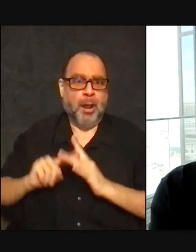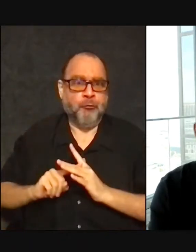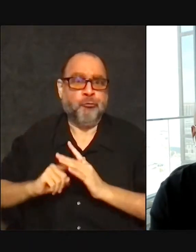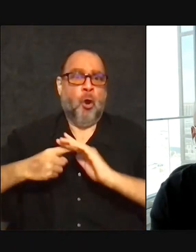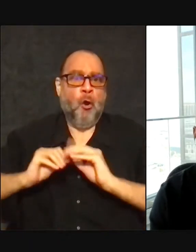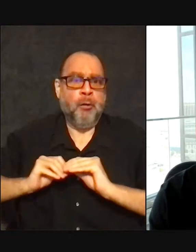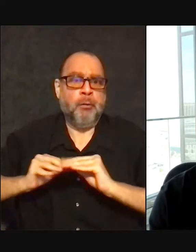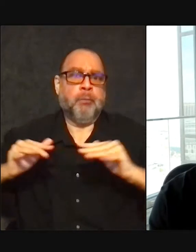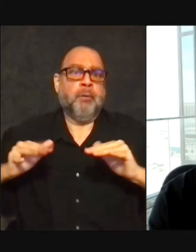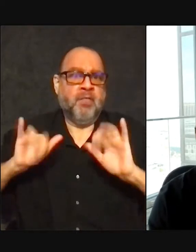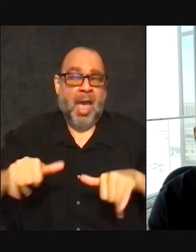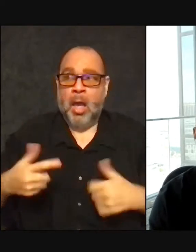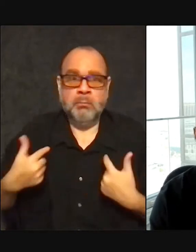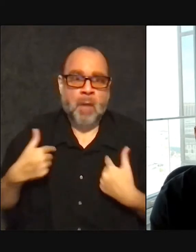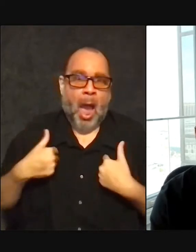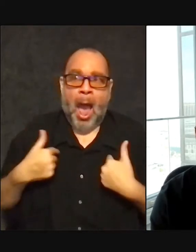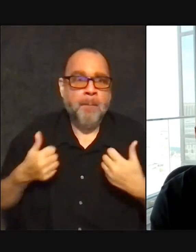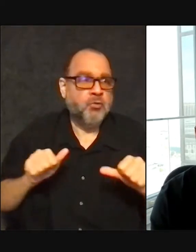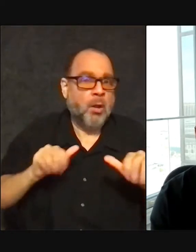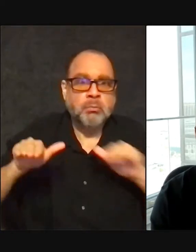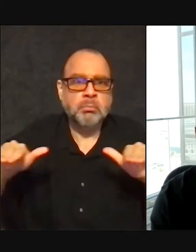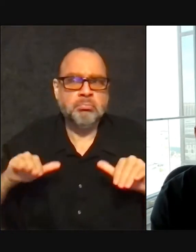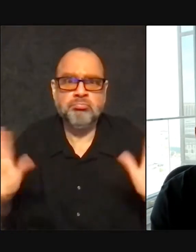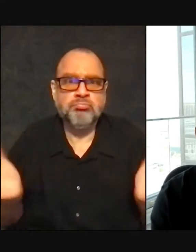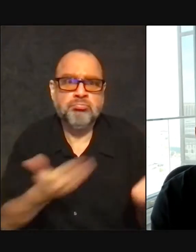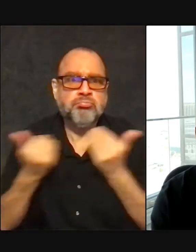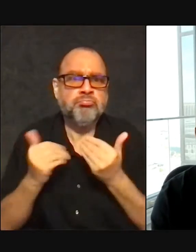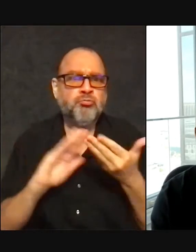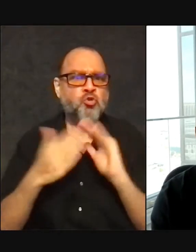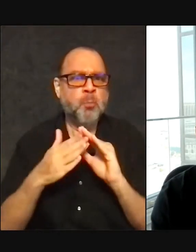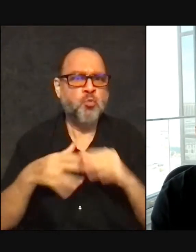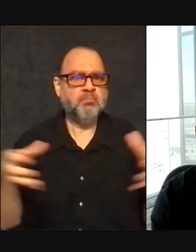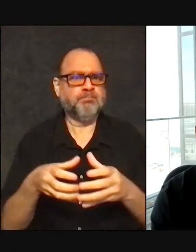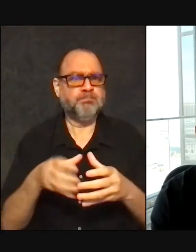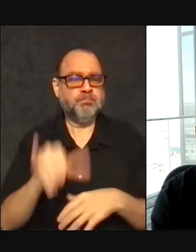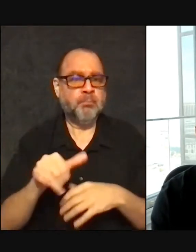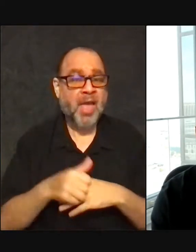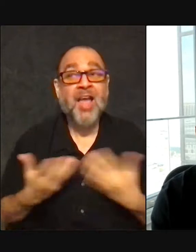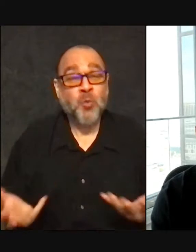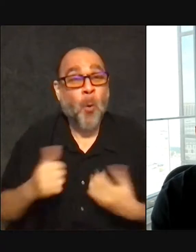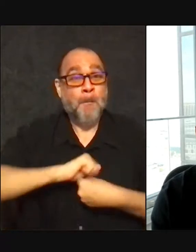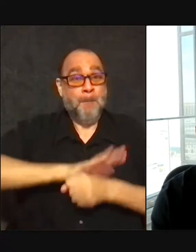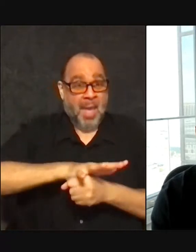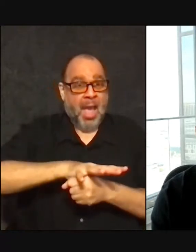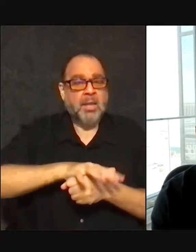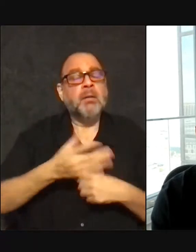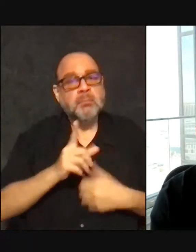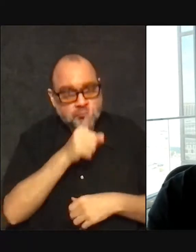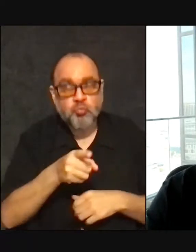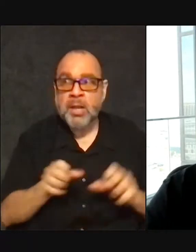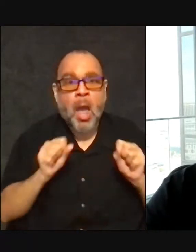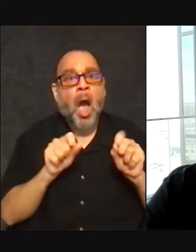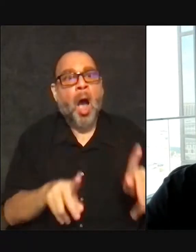certainly gave me an opportunity during the pandemic to center my community, center Authenticated, bring them